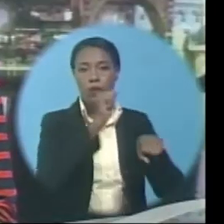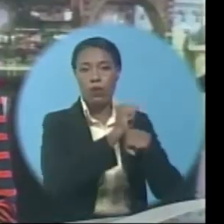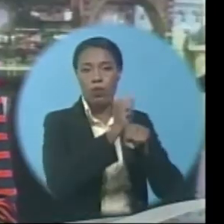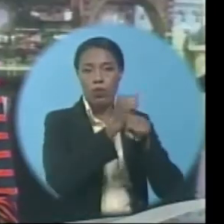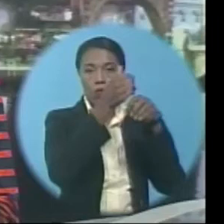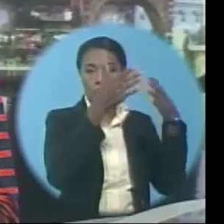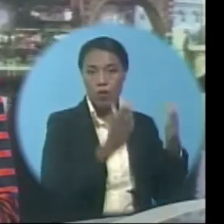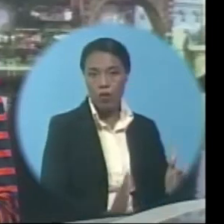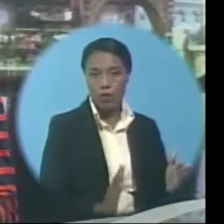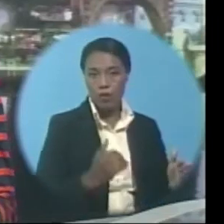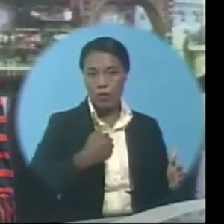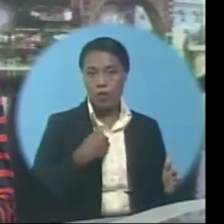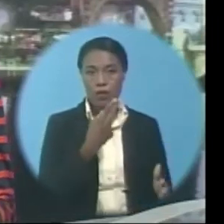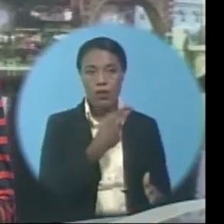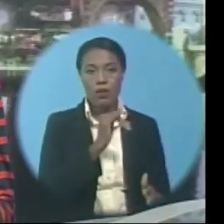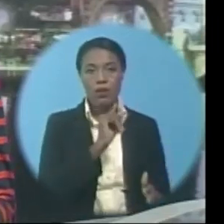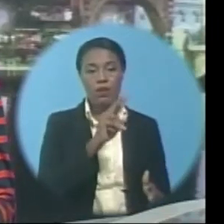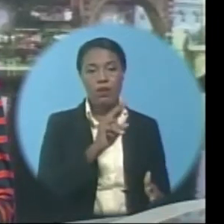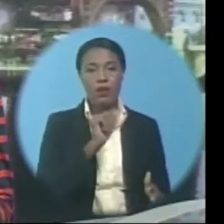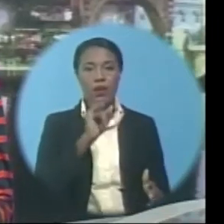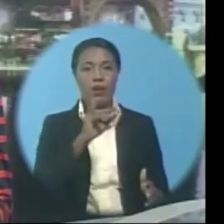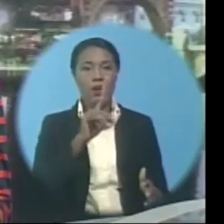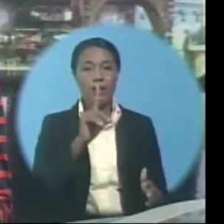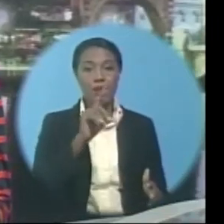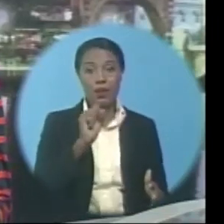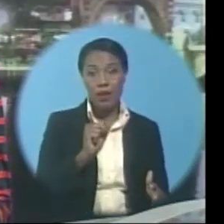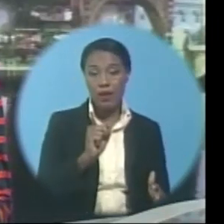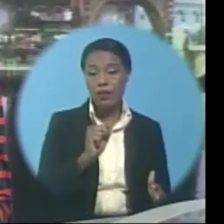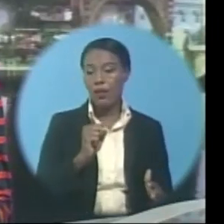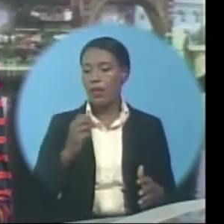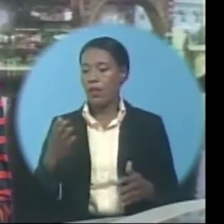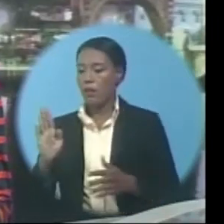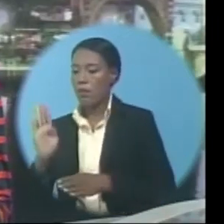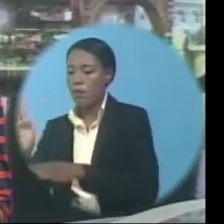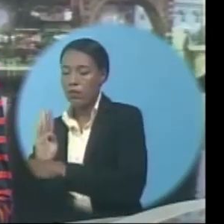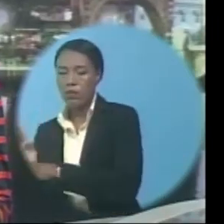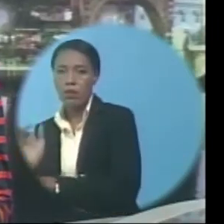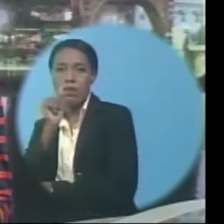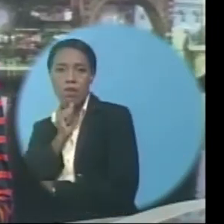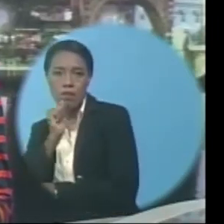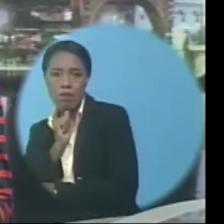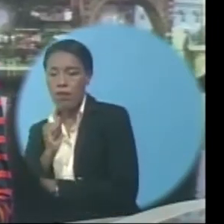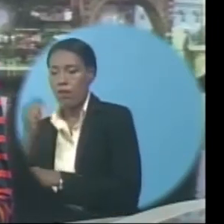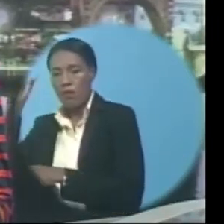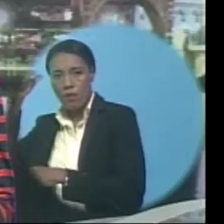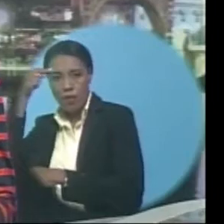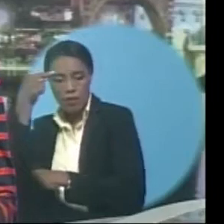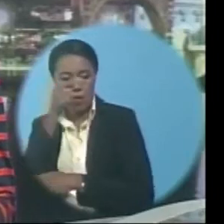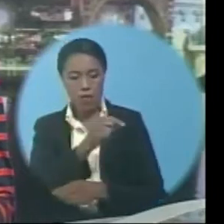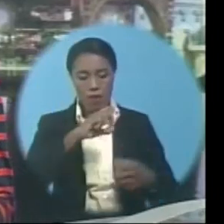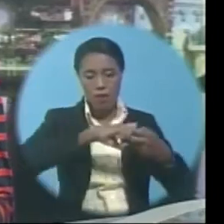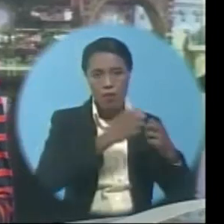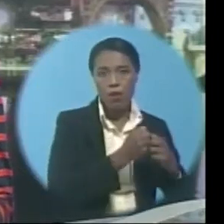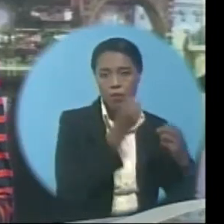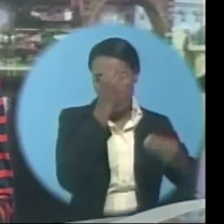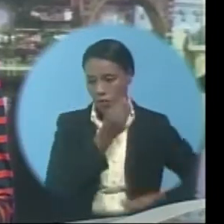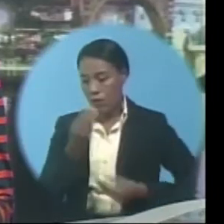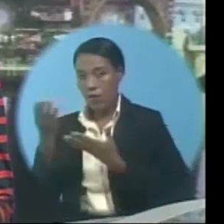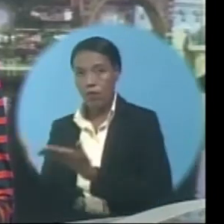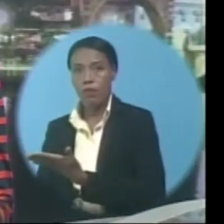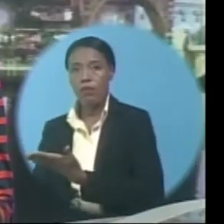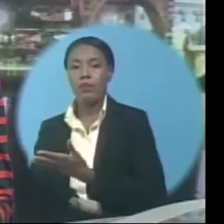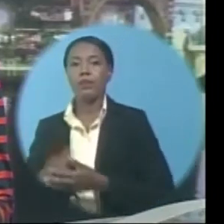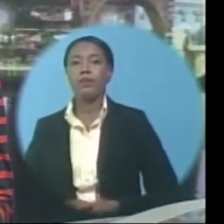Businesses in the public and private sector are being informed about issues concerning employees with HIV and AIDS. The charge is being led